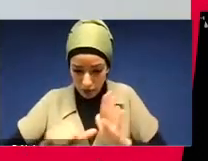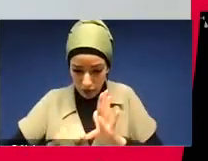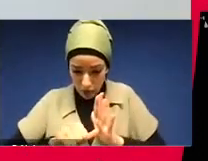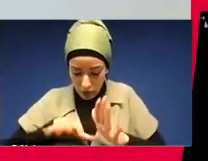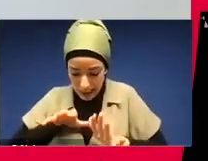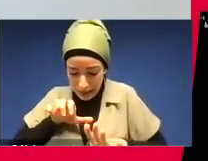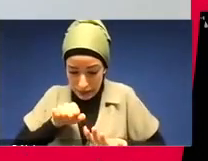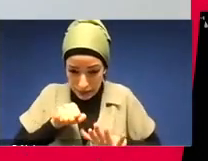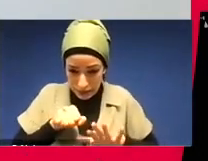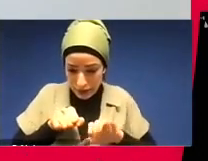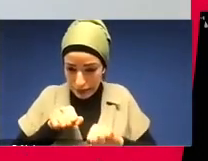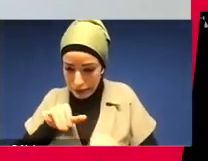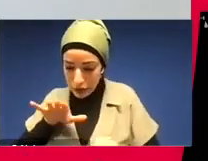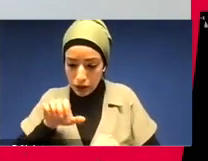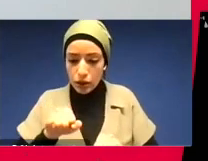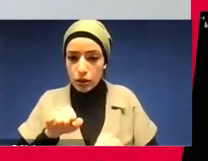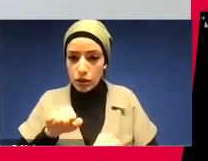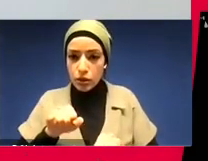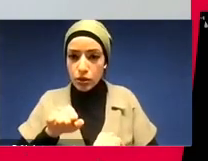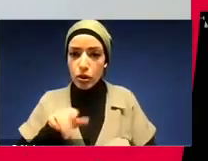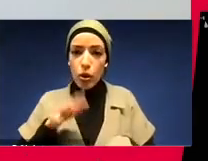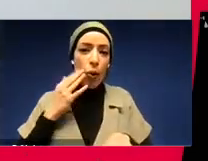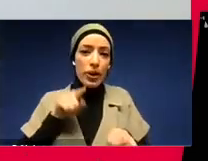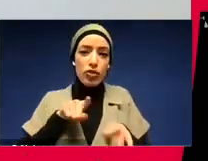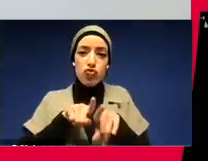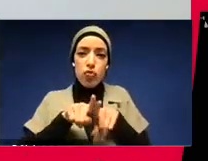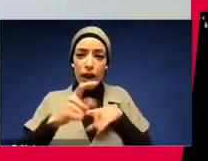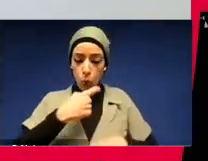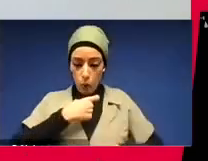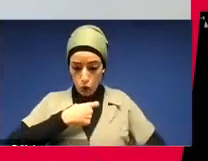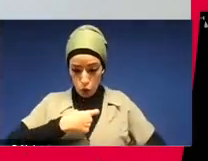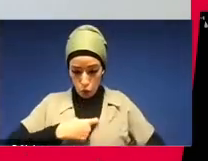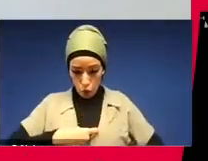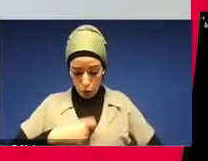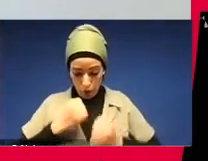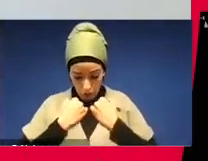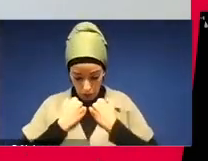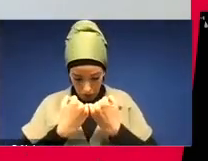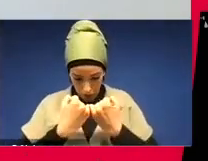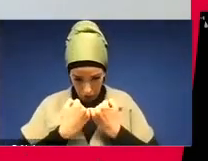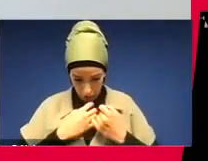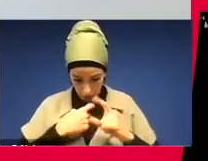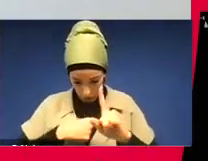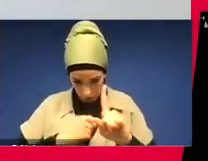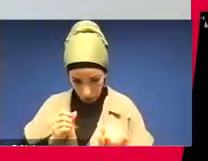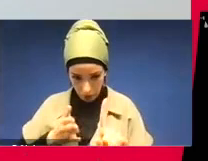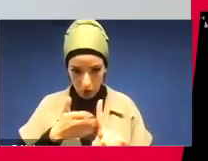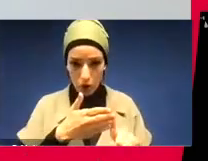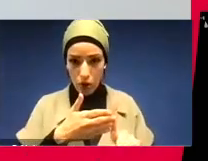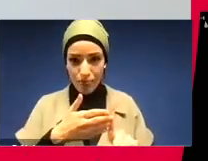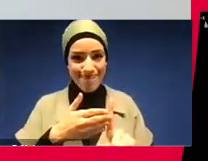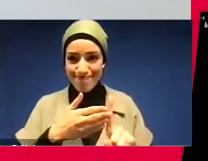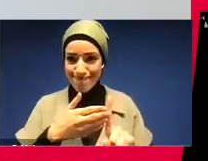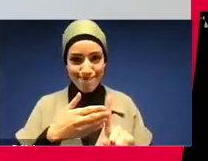together. But in trying to humanize ourselves, we dehumanized ourselves. How